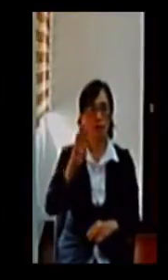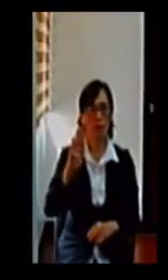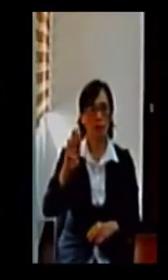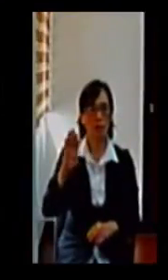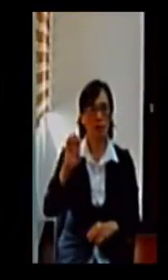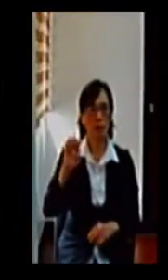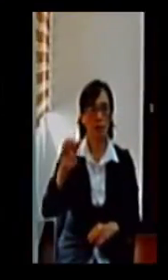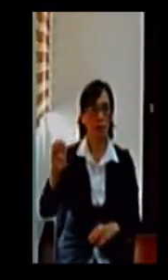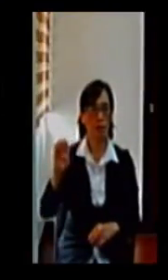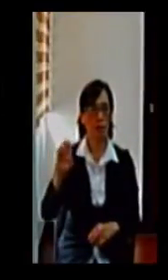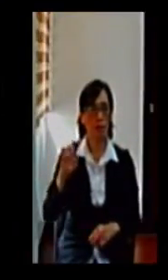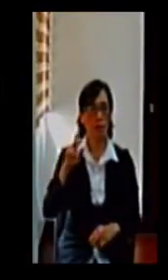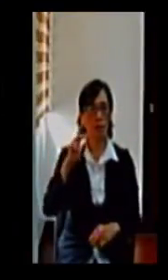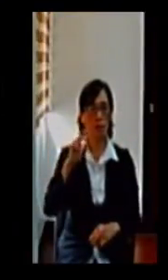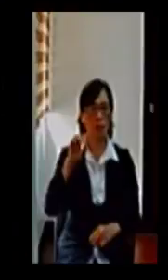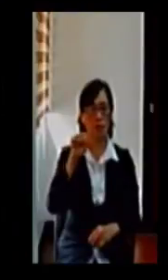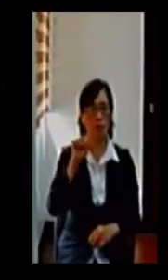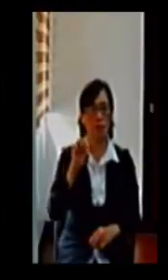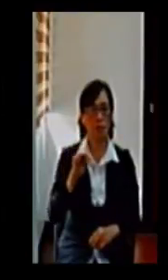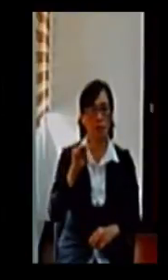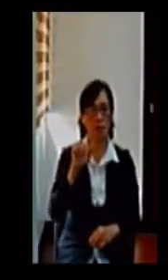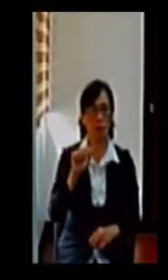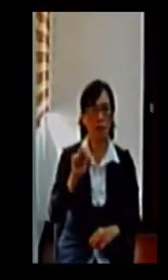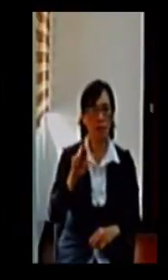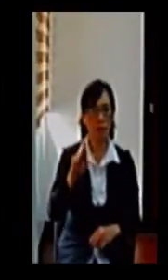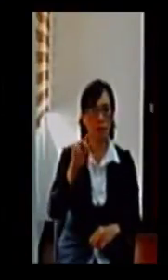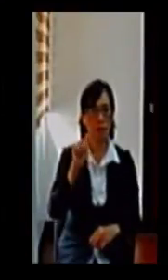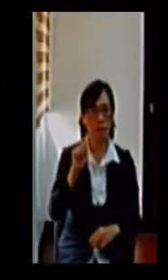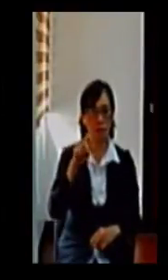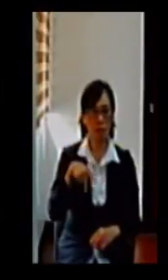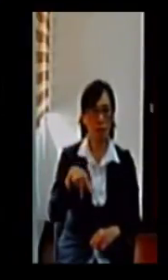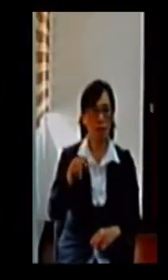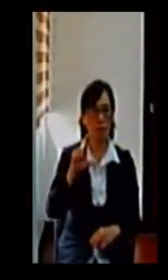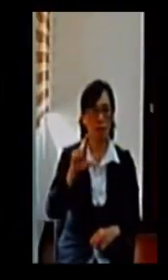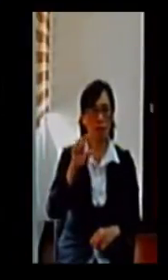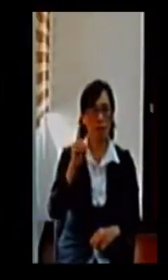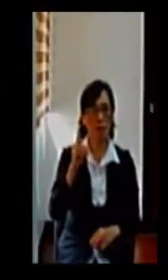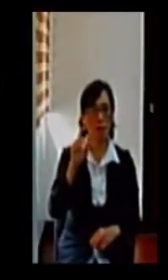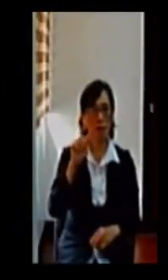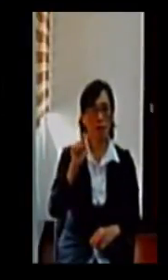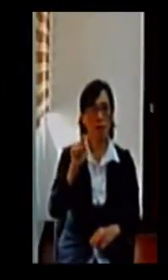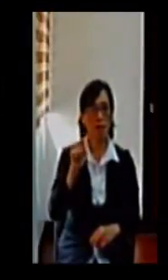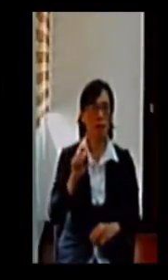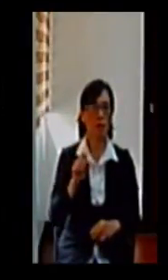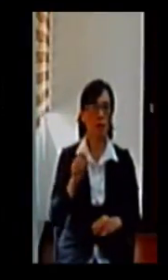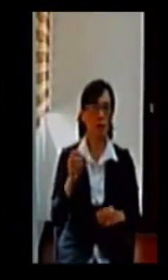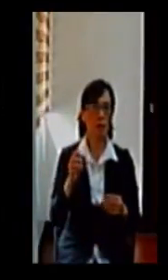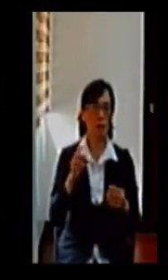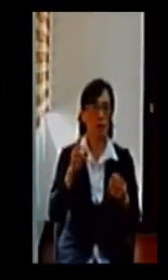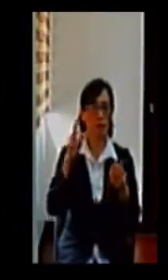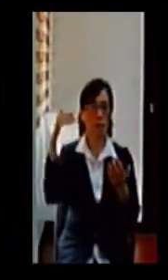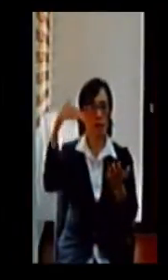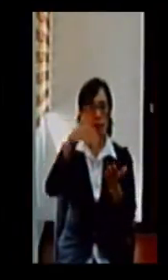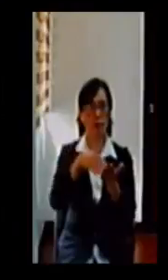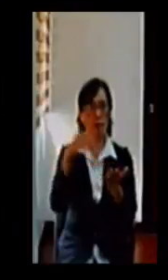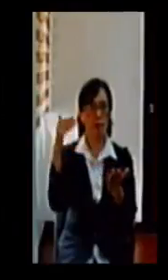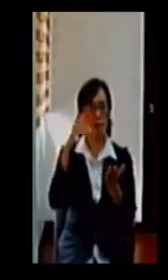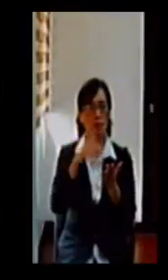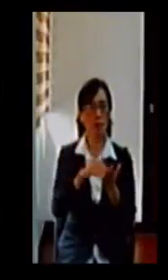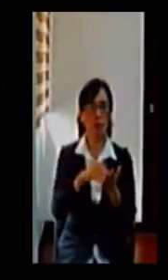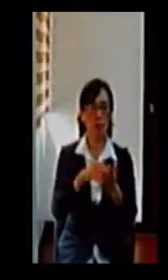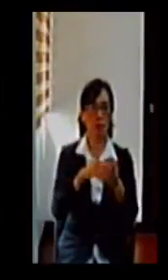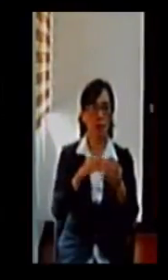Smart, PLD, etc., went up there and planted trees. Thousands upon thousands of trees